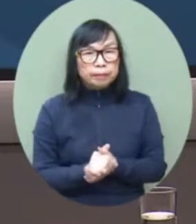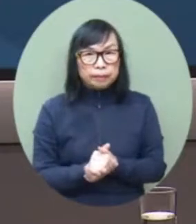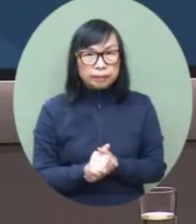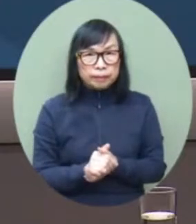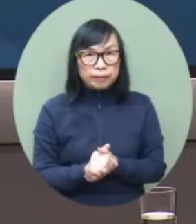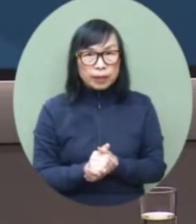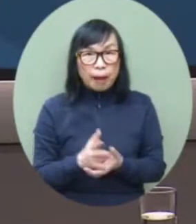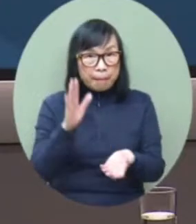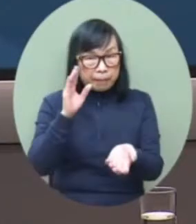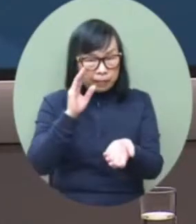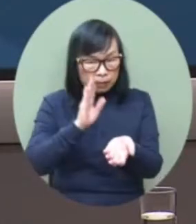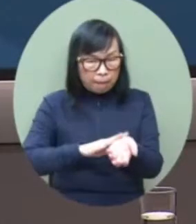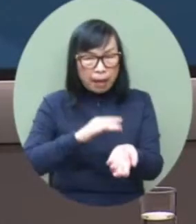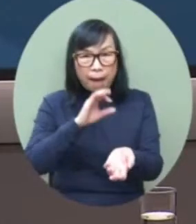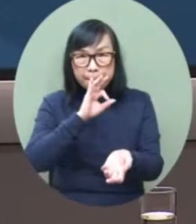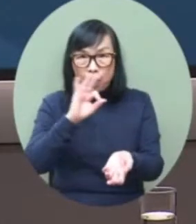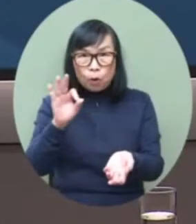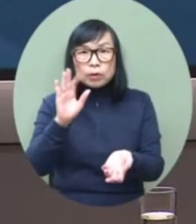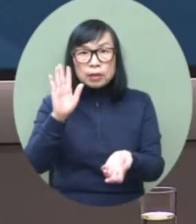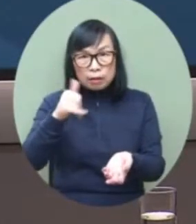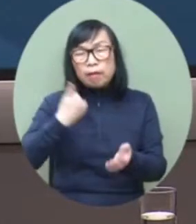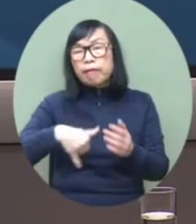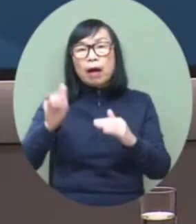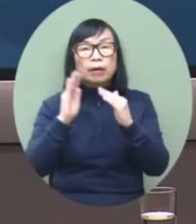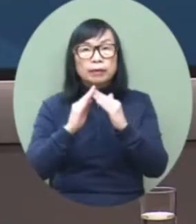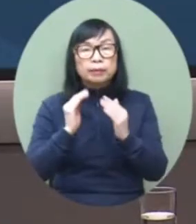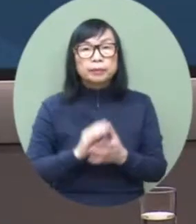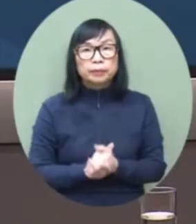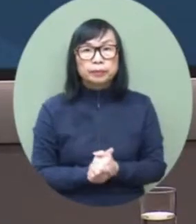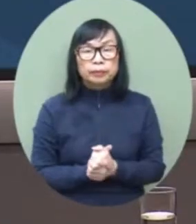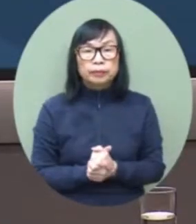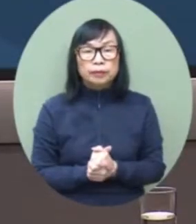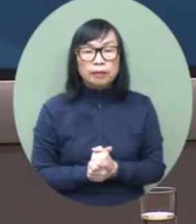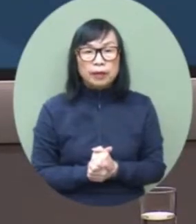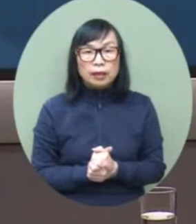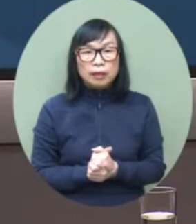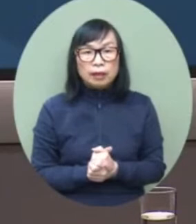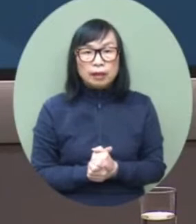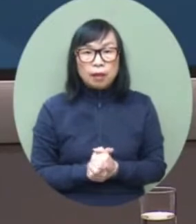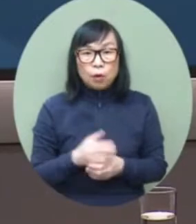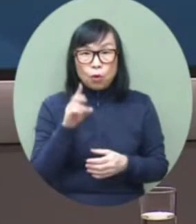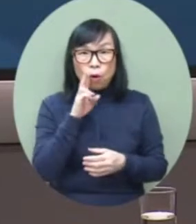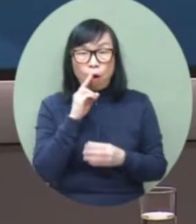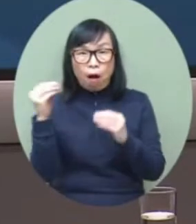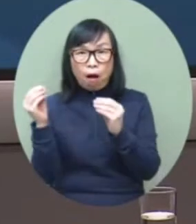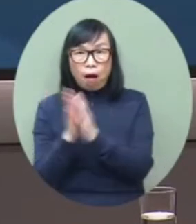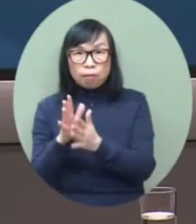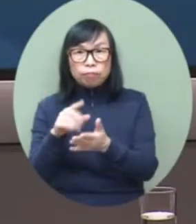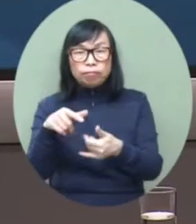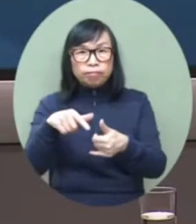CIFs until the 14th day and will not leave until they get a negative result.